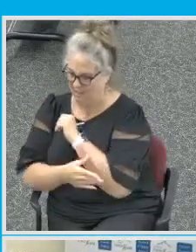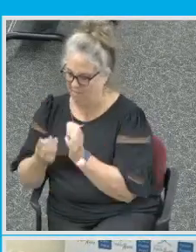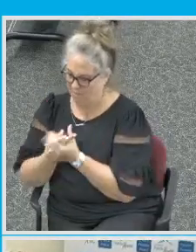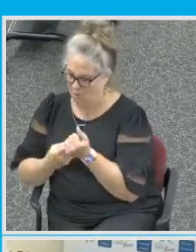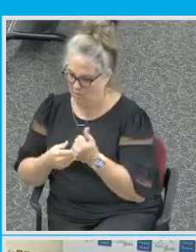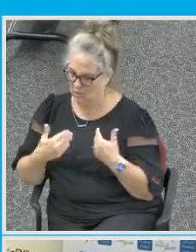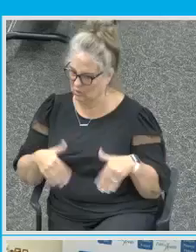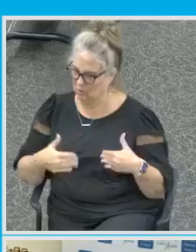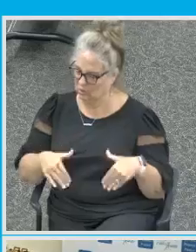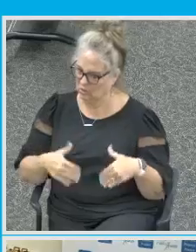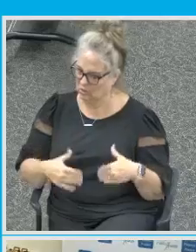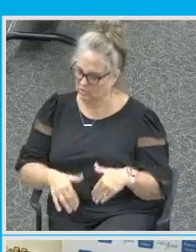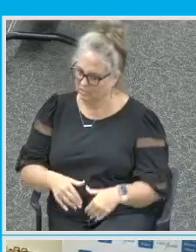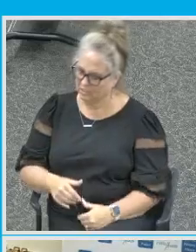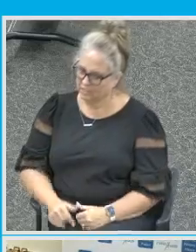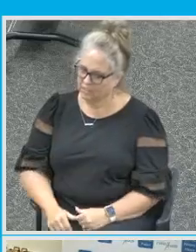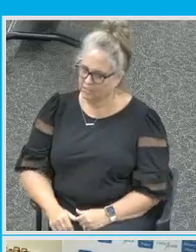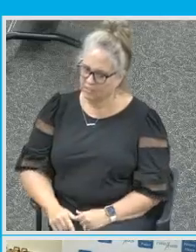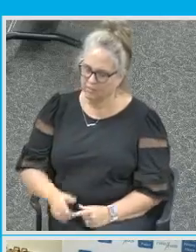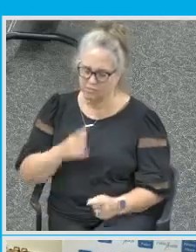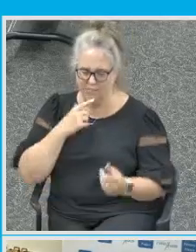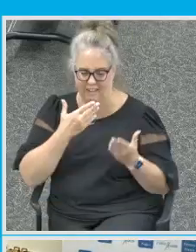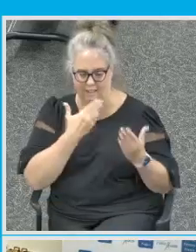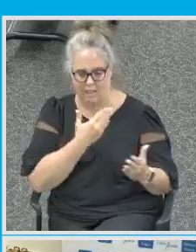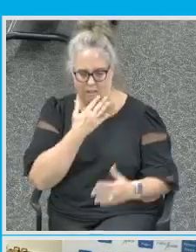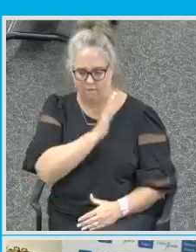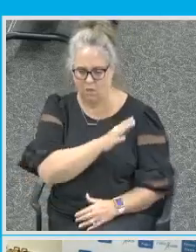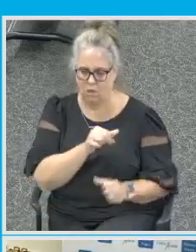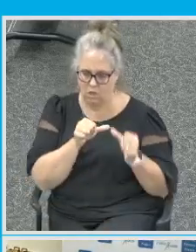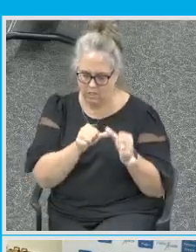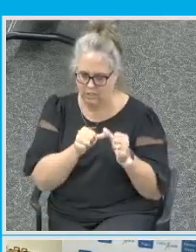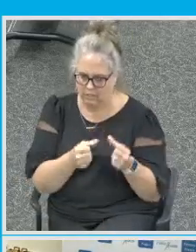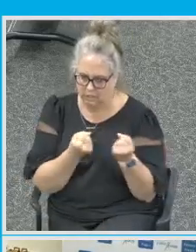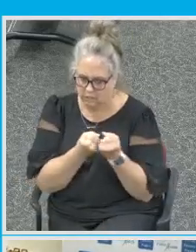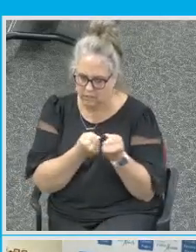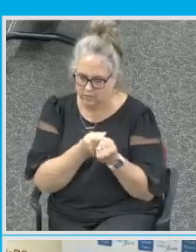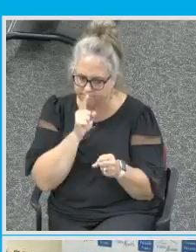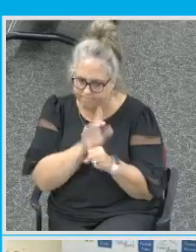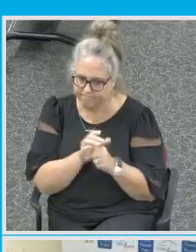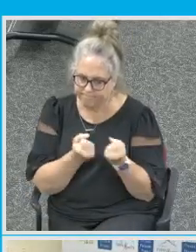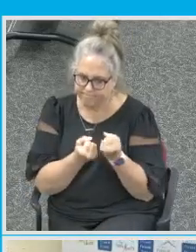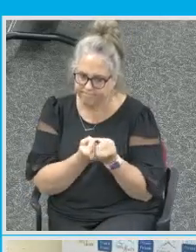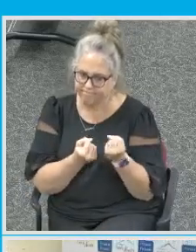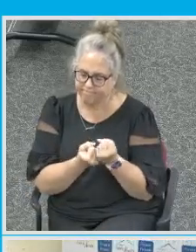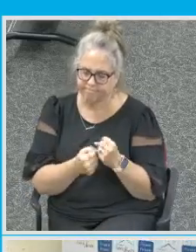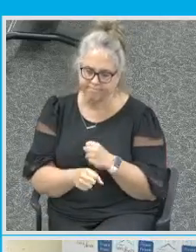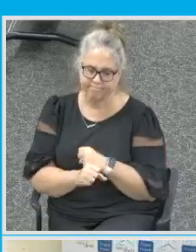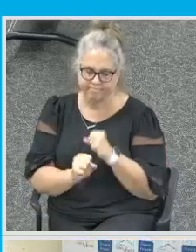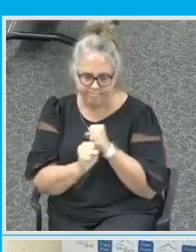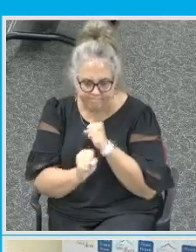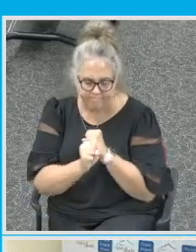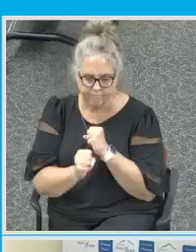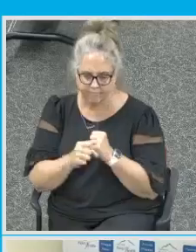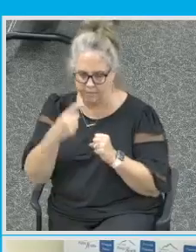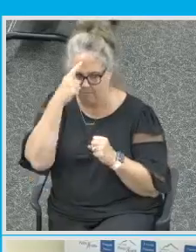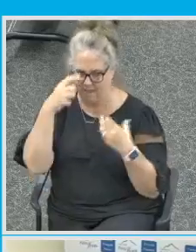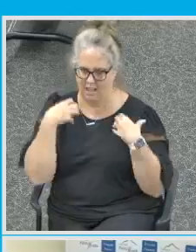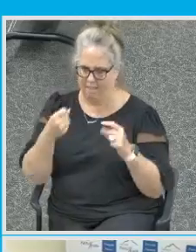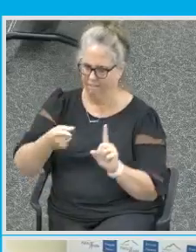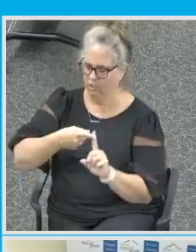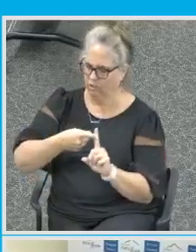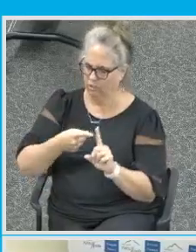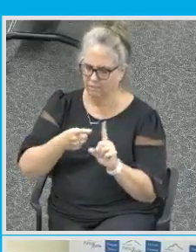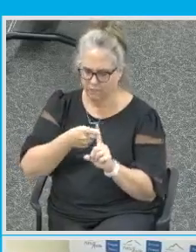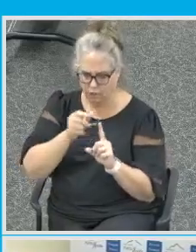incredibly grateful for your dedication, and then also promoting mental health first aid, and how to talk about suicide